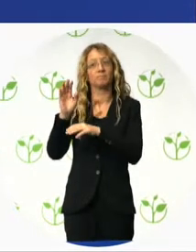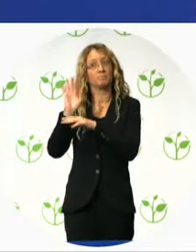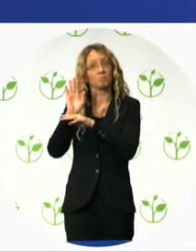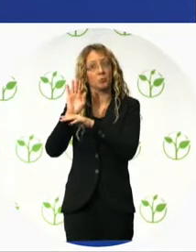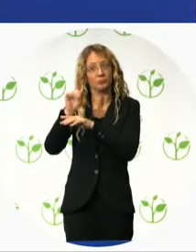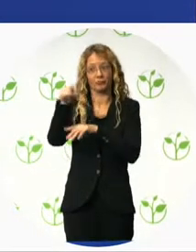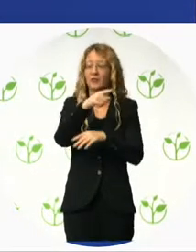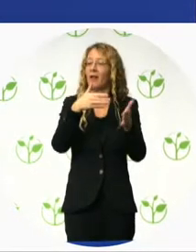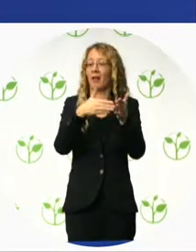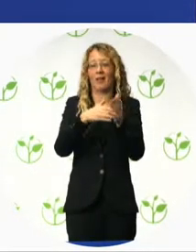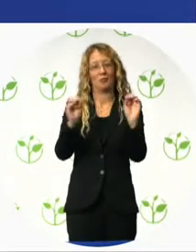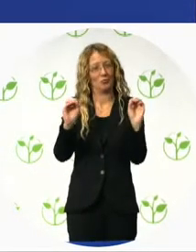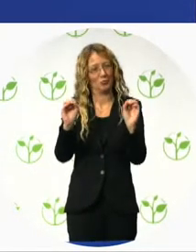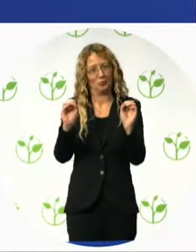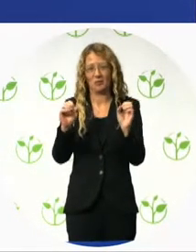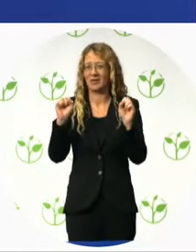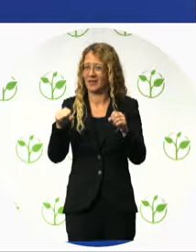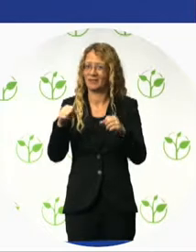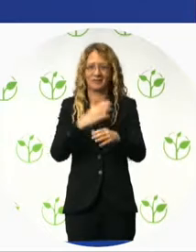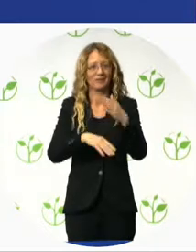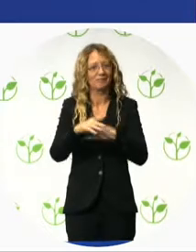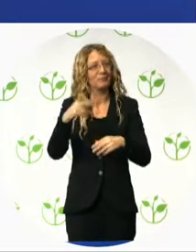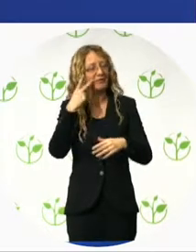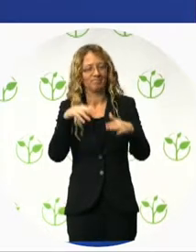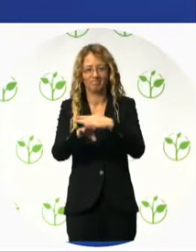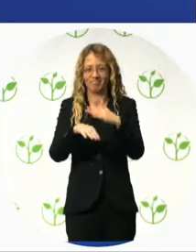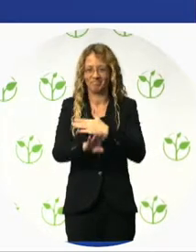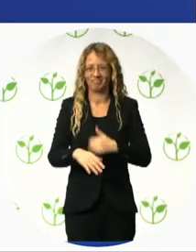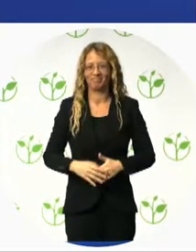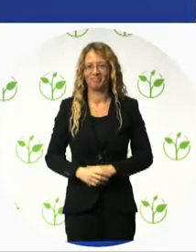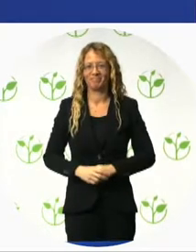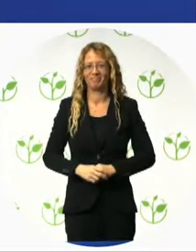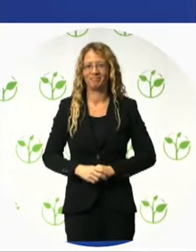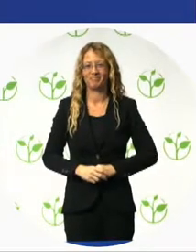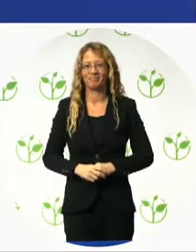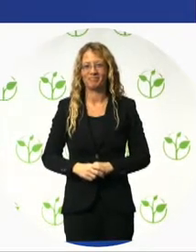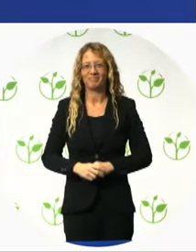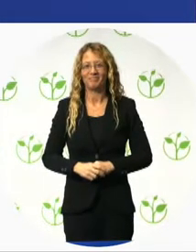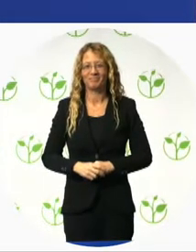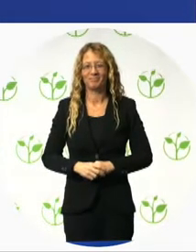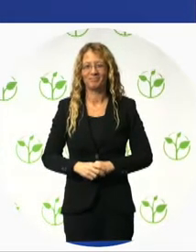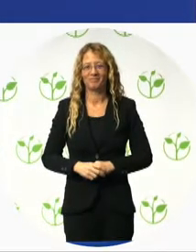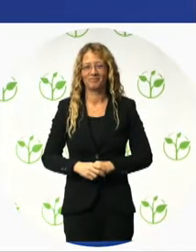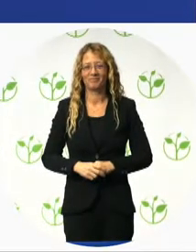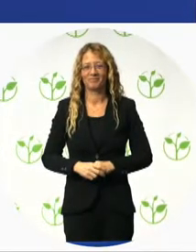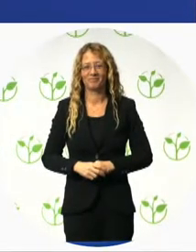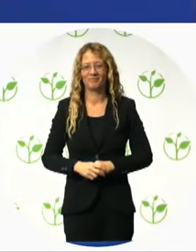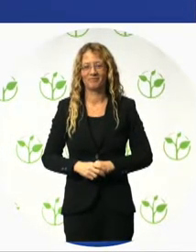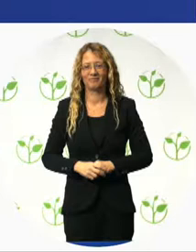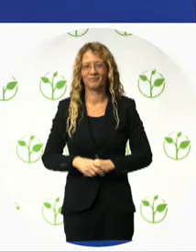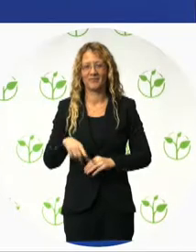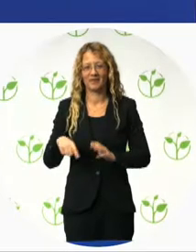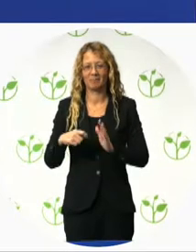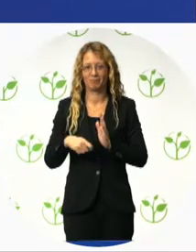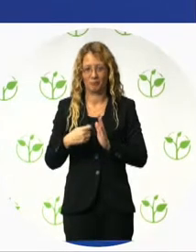with disabilities, and is also part of a strategy of the same policy that the government has